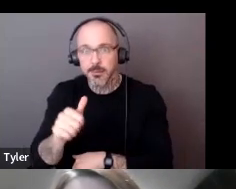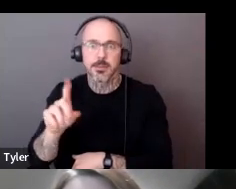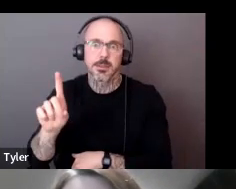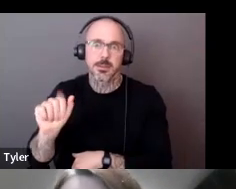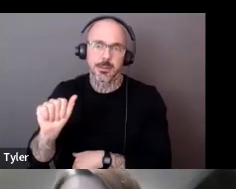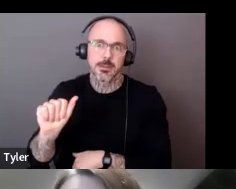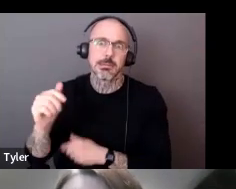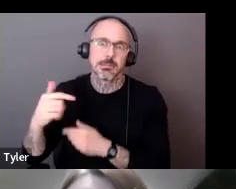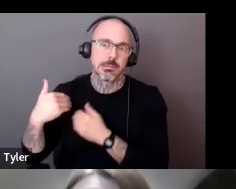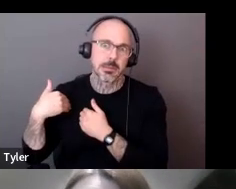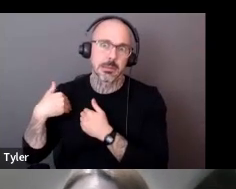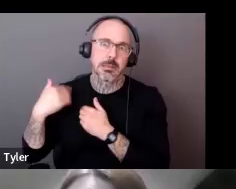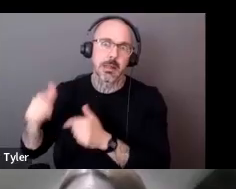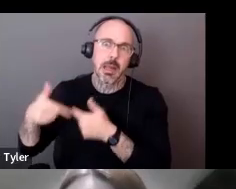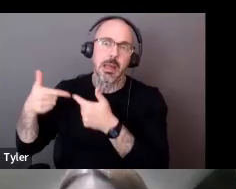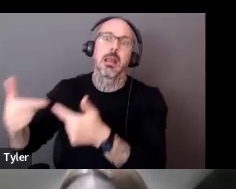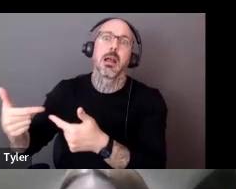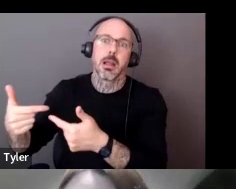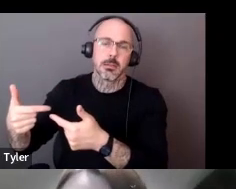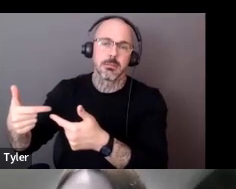person with the disability.